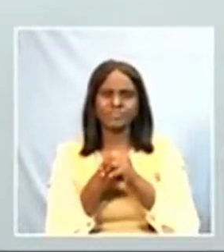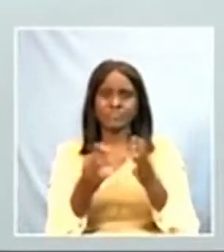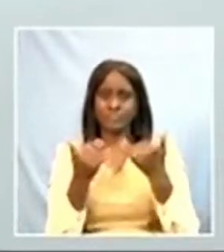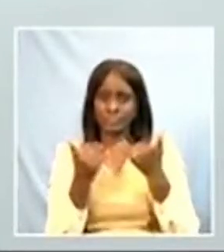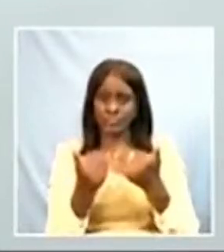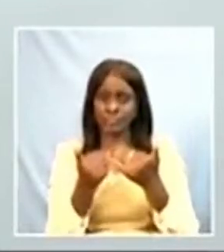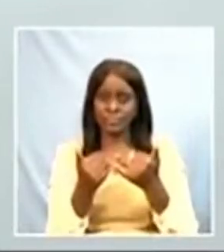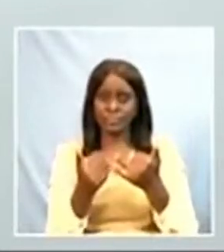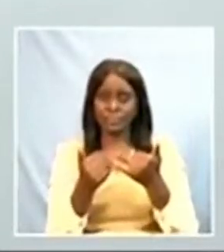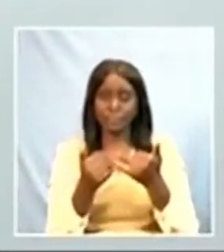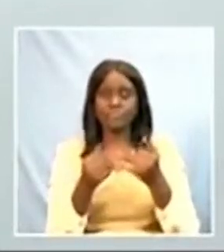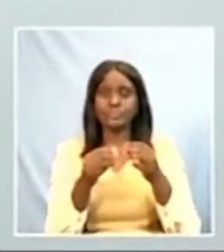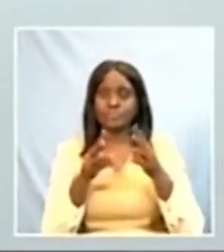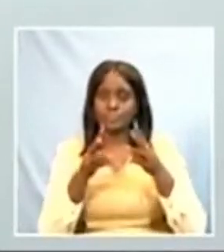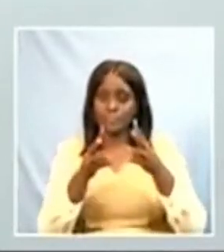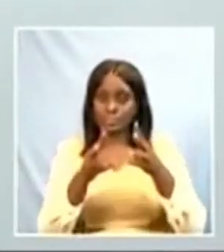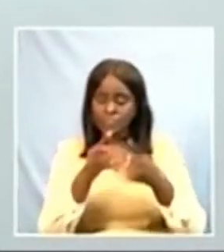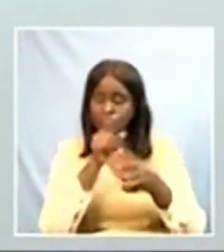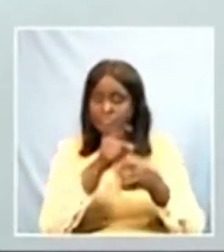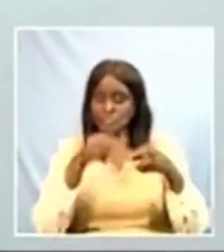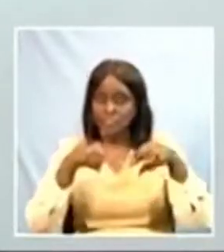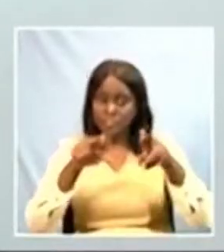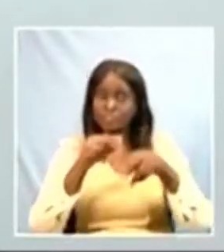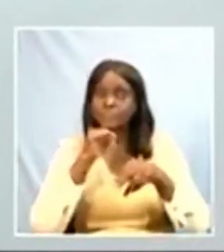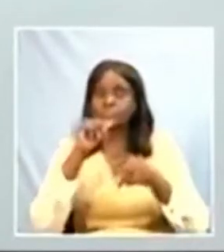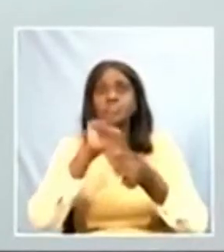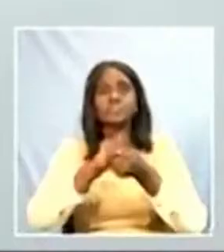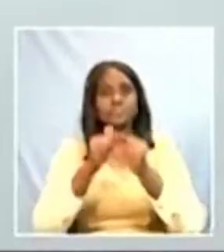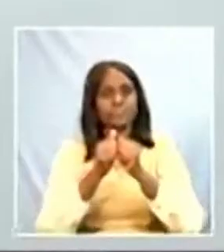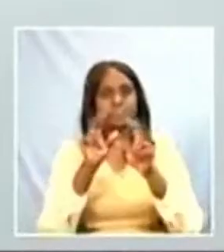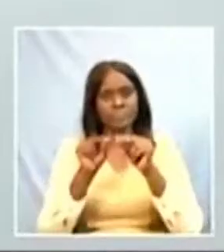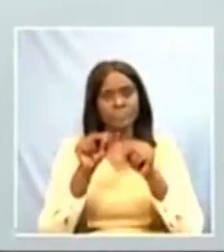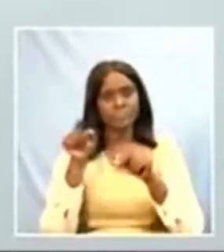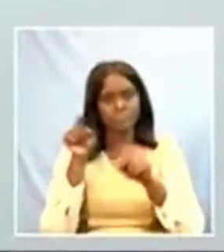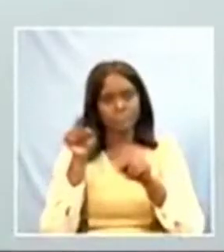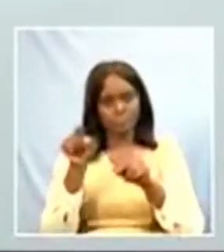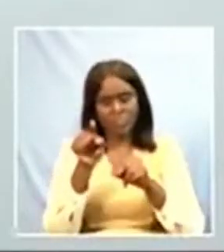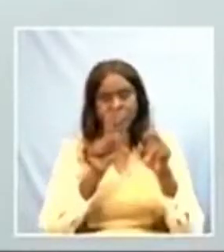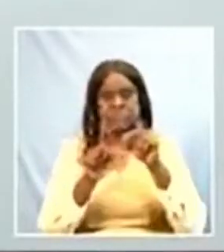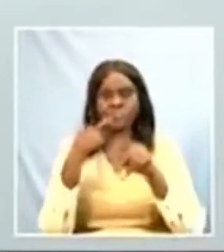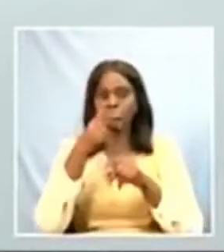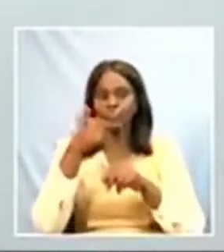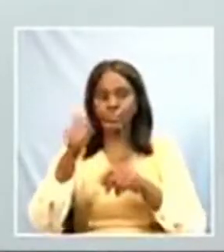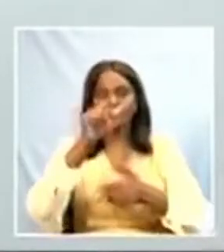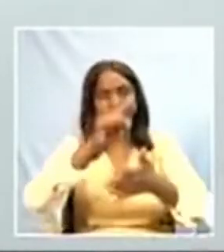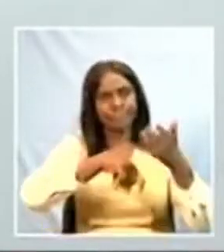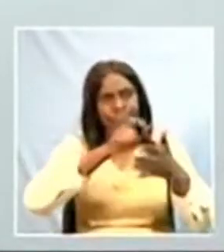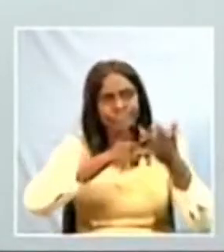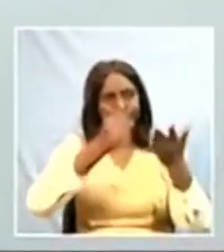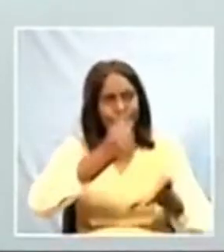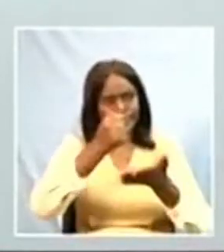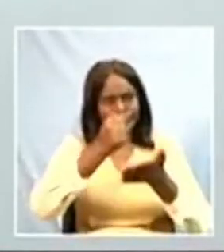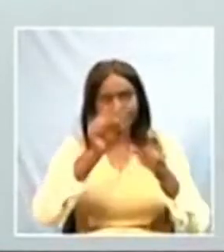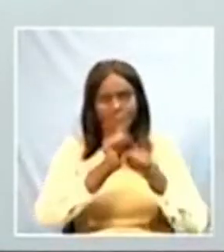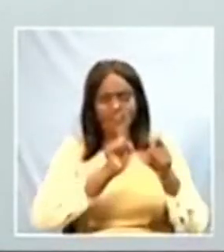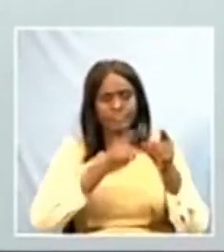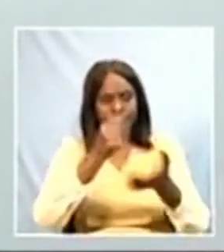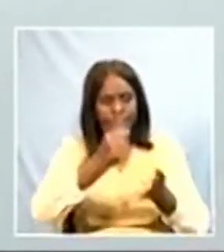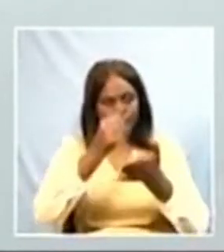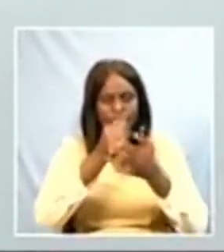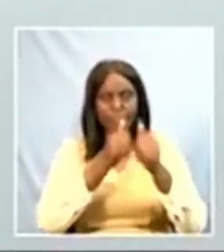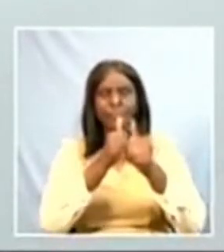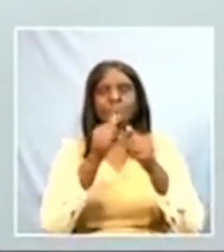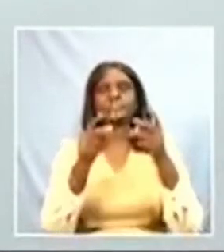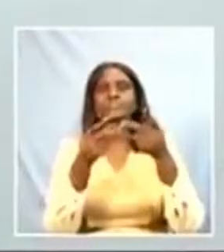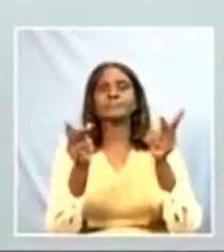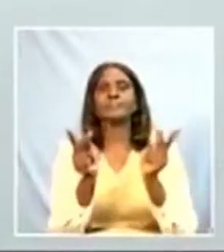Now, the terrain is not the issue. You are the people who do the costing, and you cost according to the terrain.